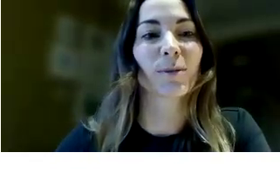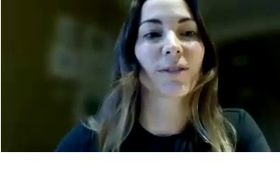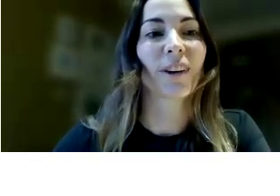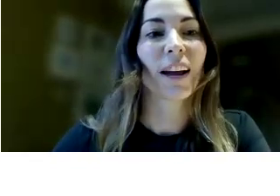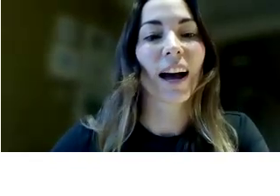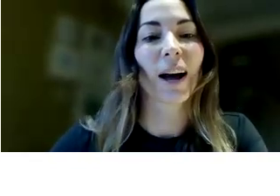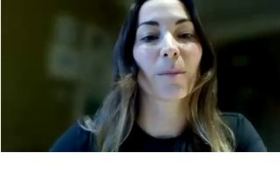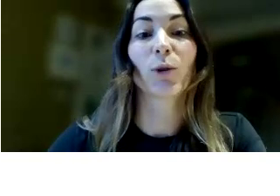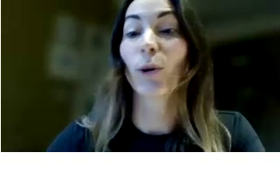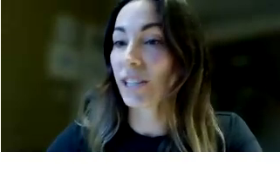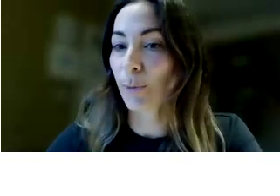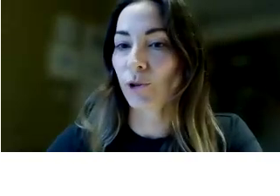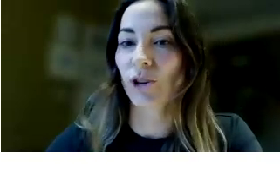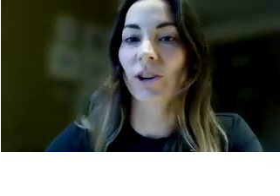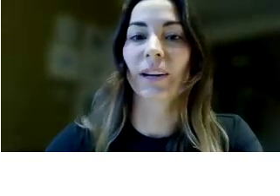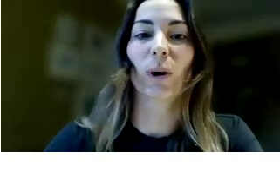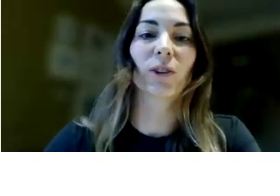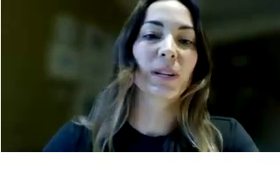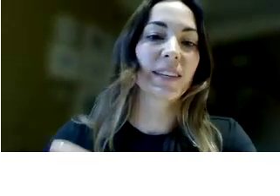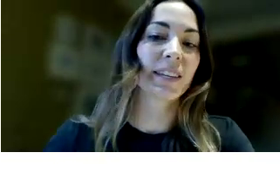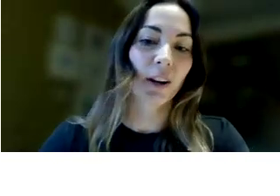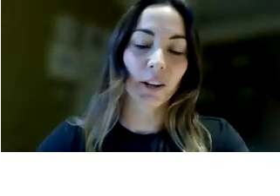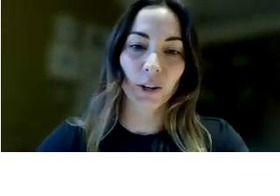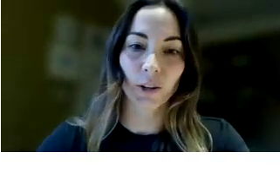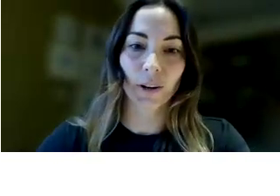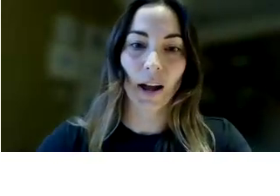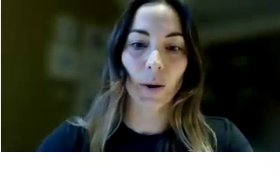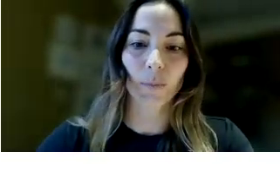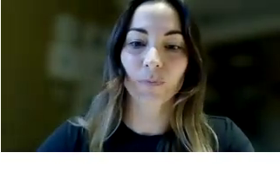well, in terms of noise exposure and whether we see